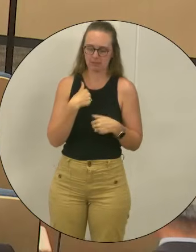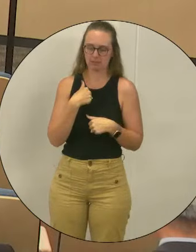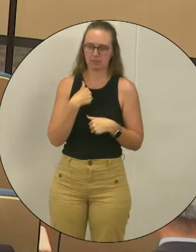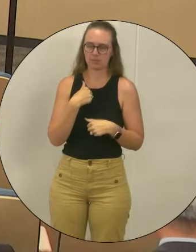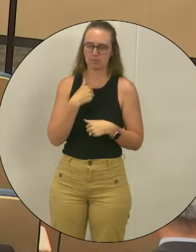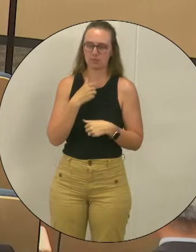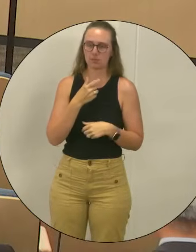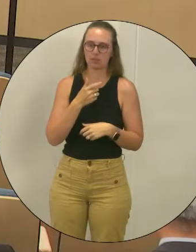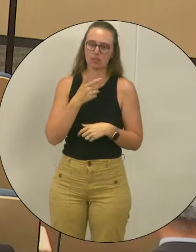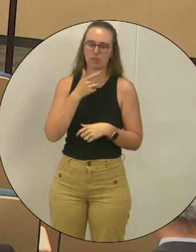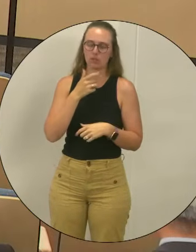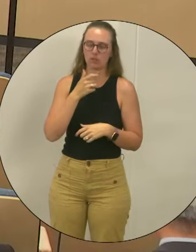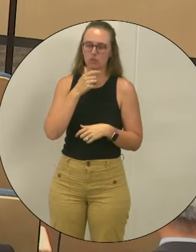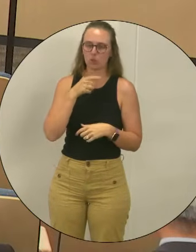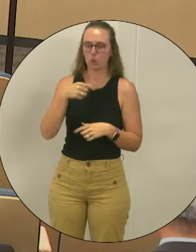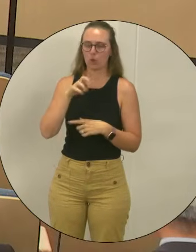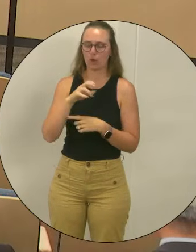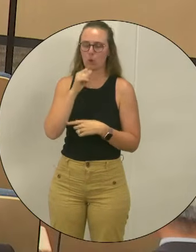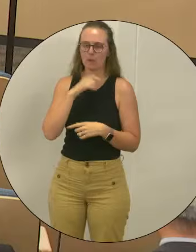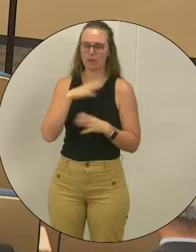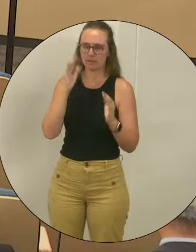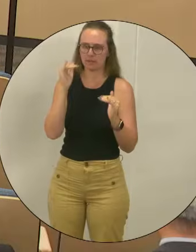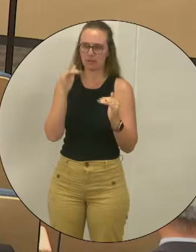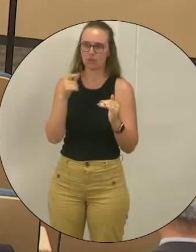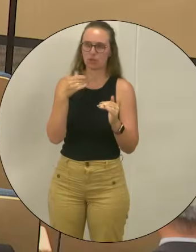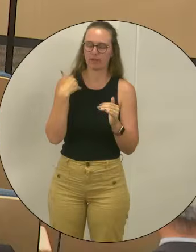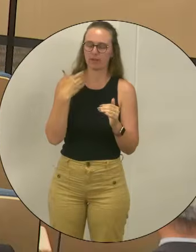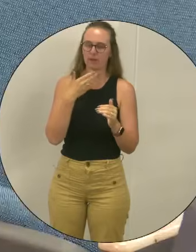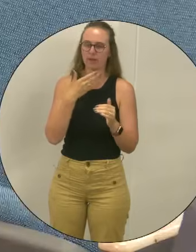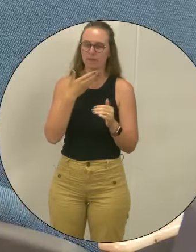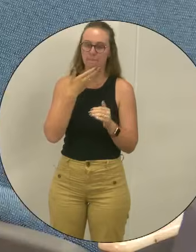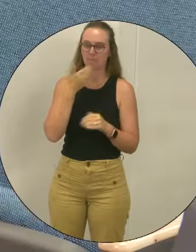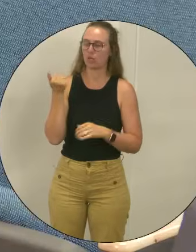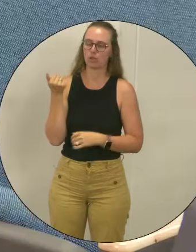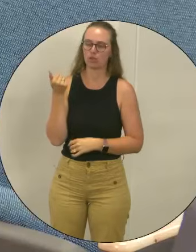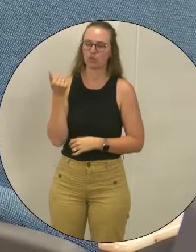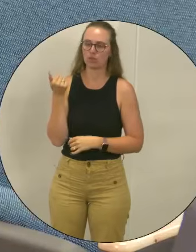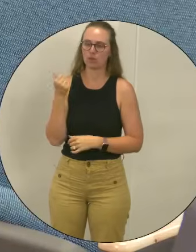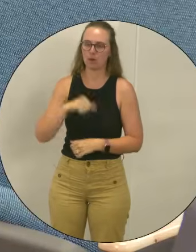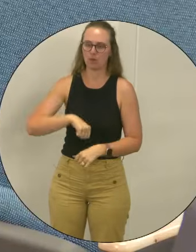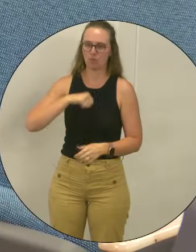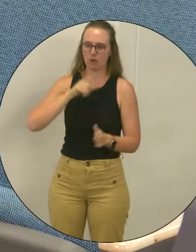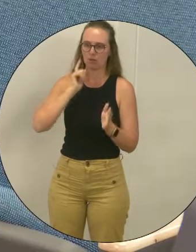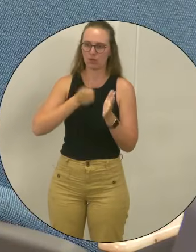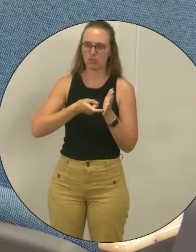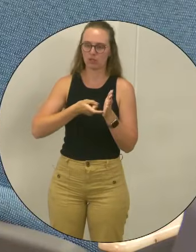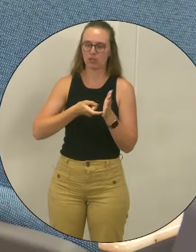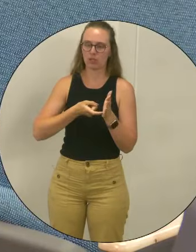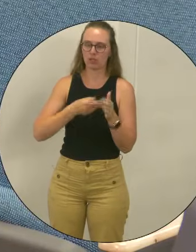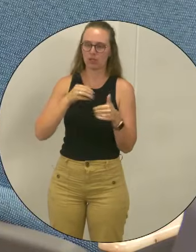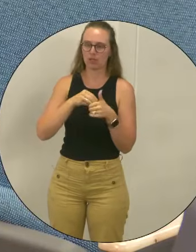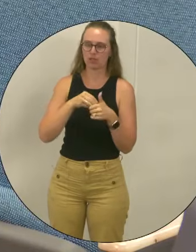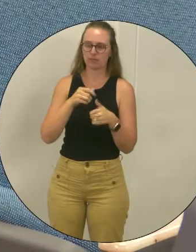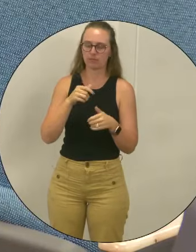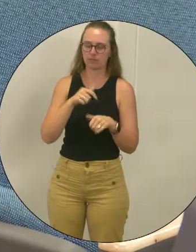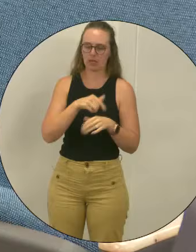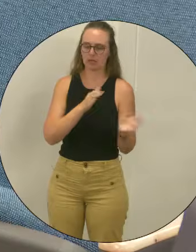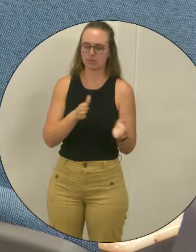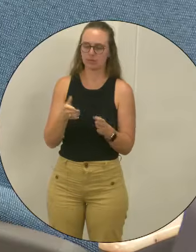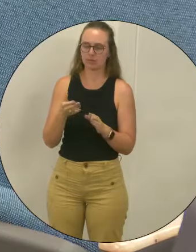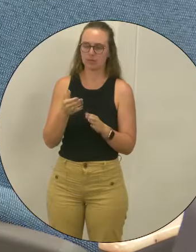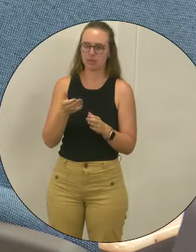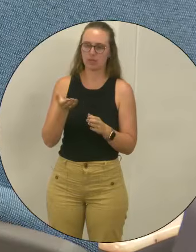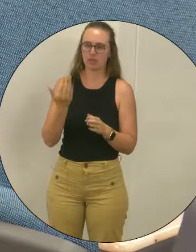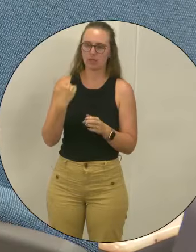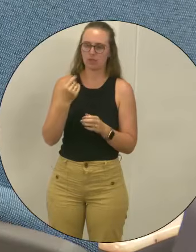would have expected. We've had much better pride recognitions in a timely fashion over the last couple